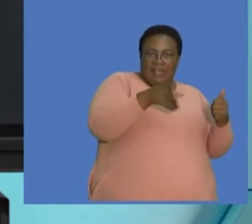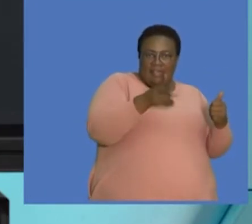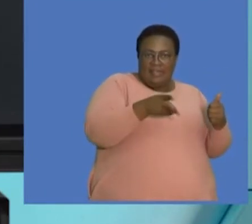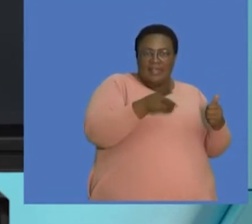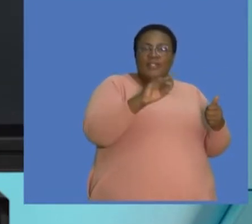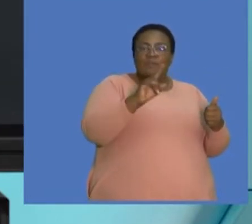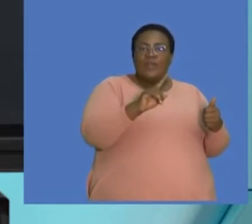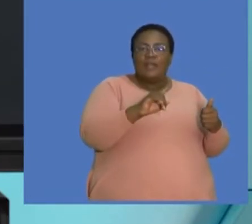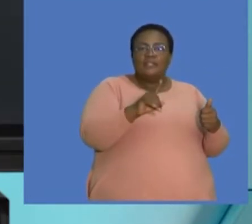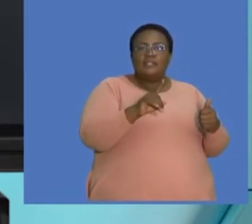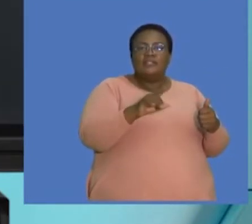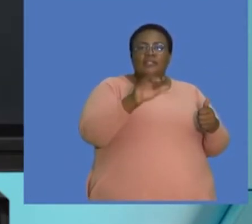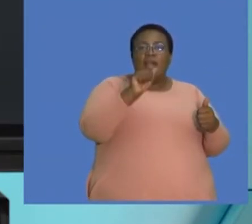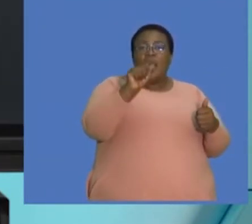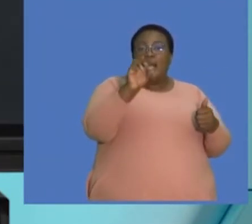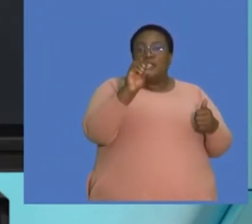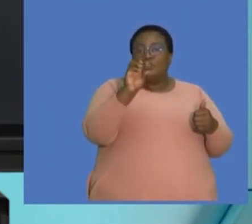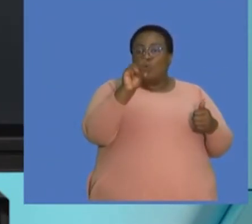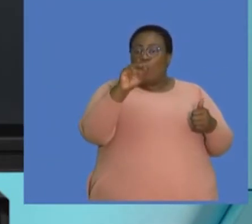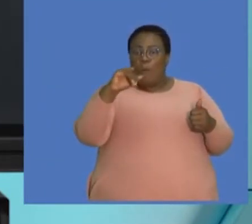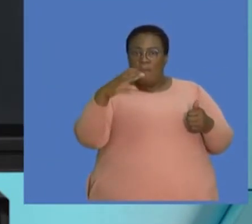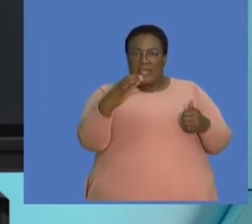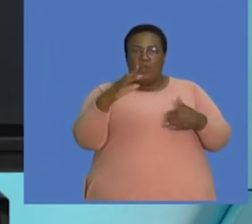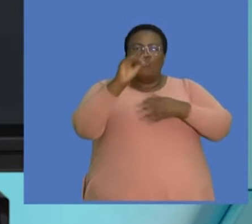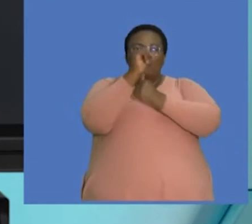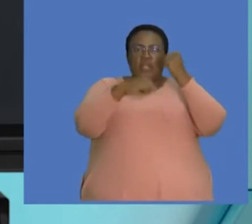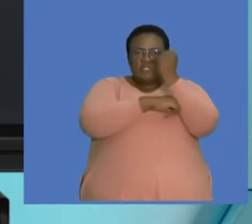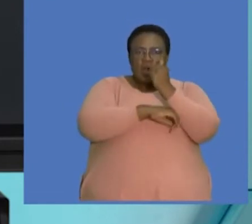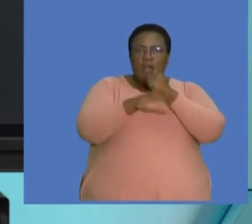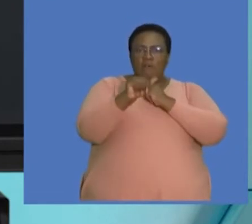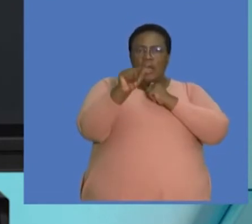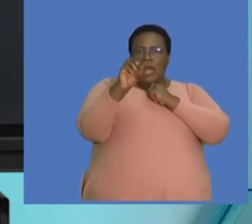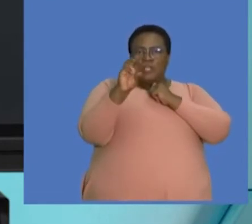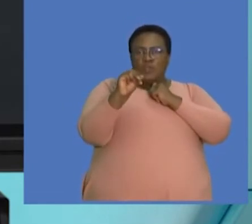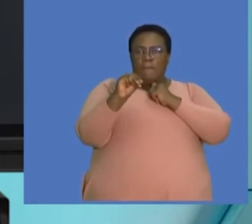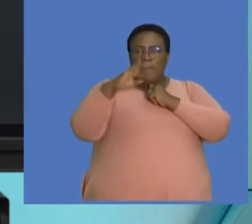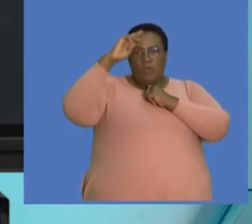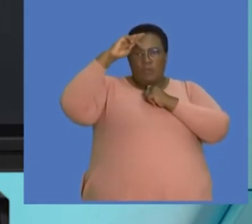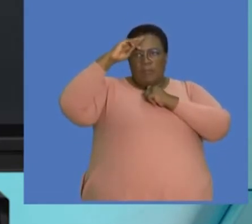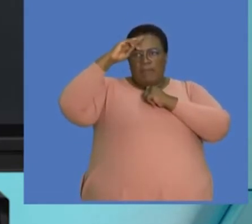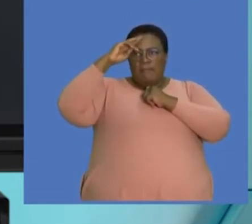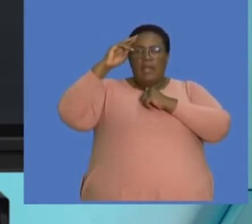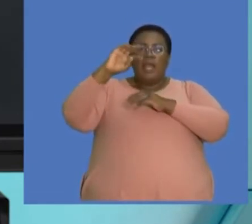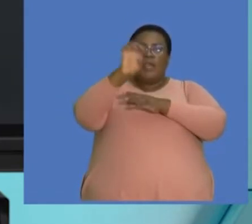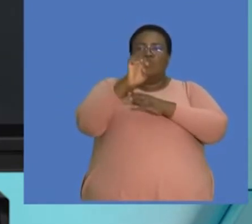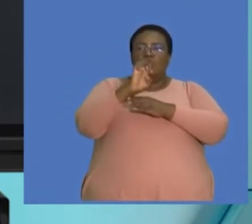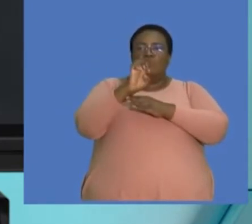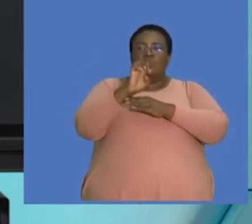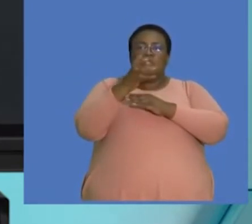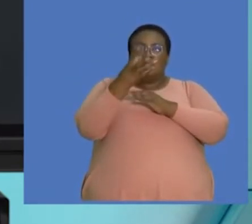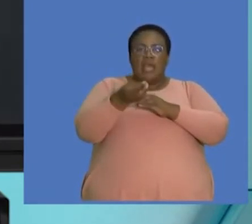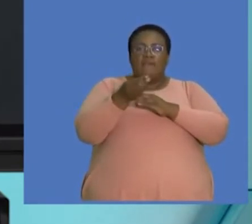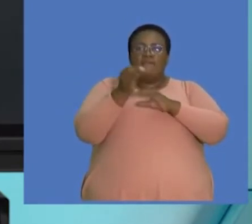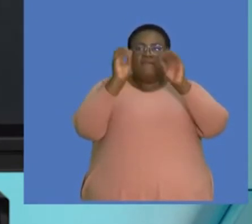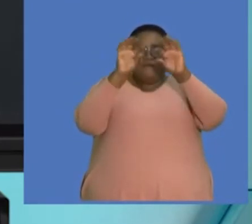back, rewind. If we go back again to the atomic model, the structure of the atom, you'd understand that the